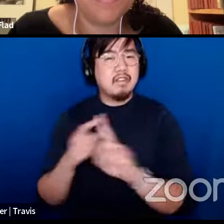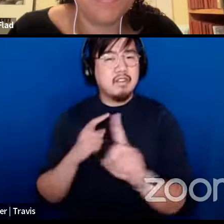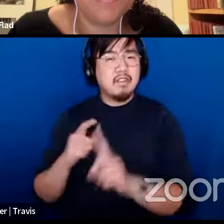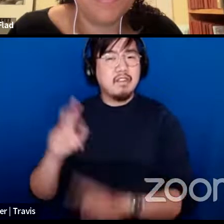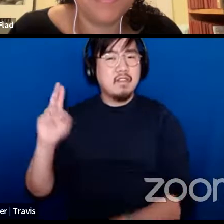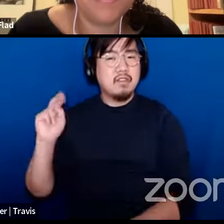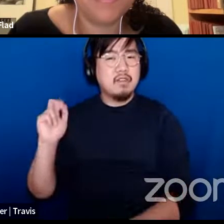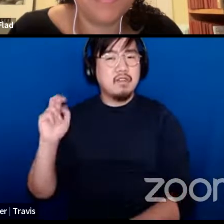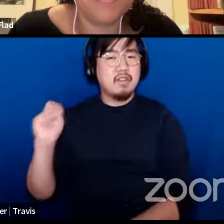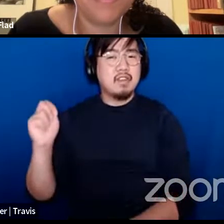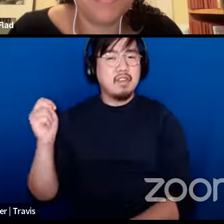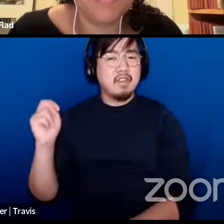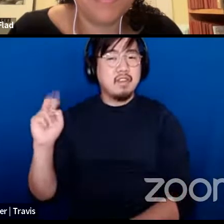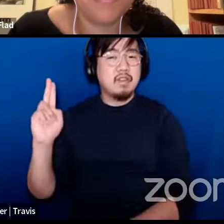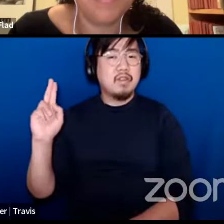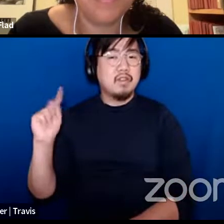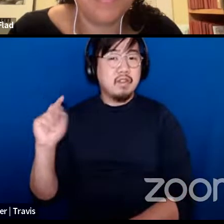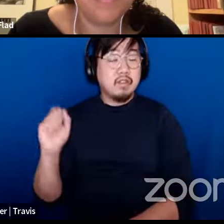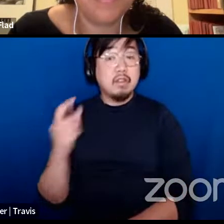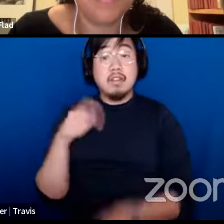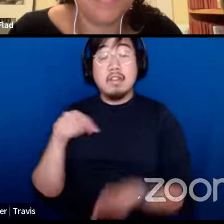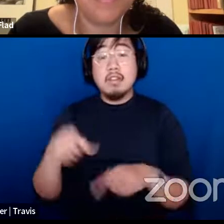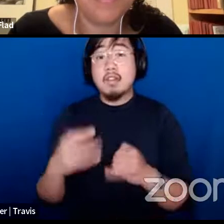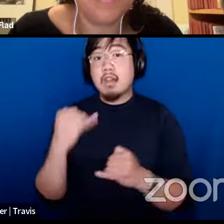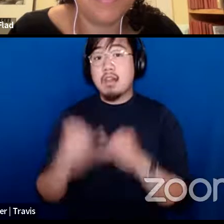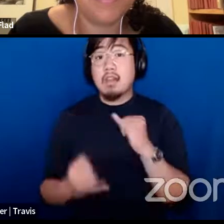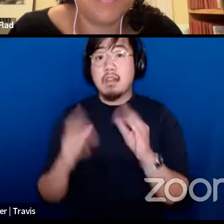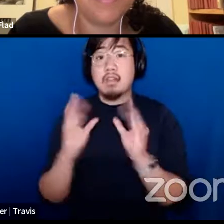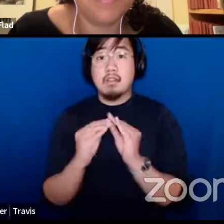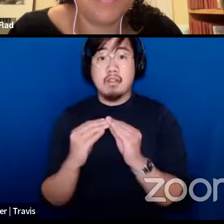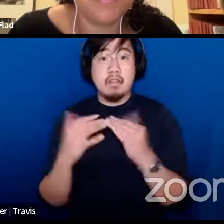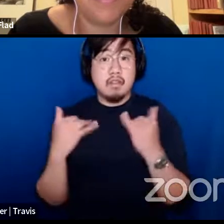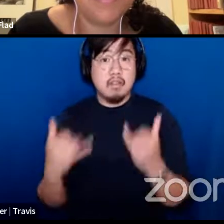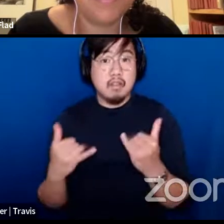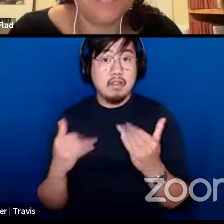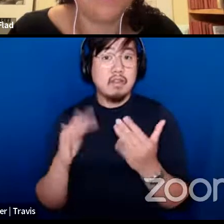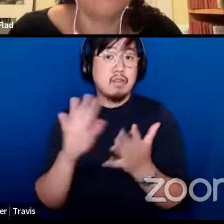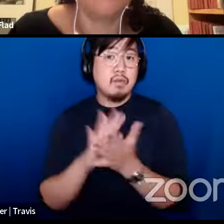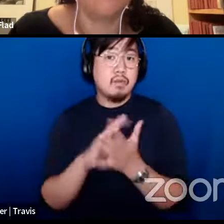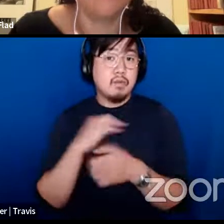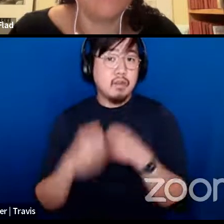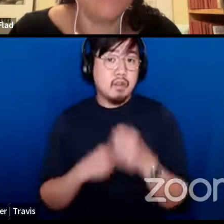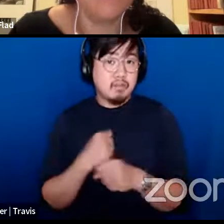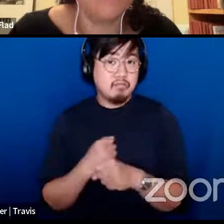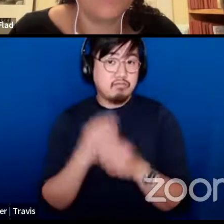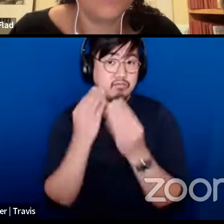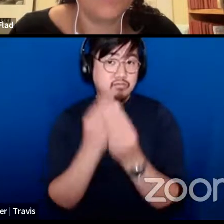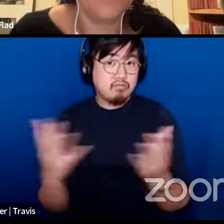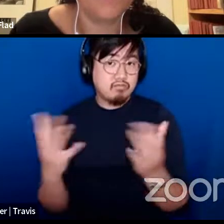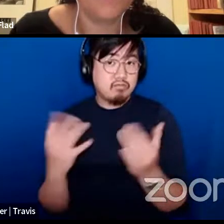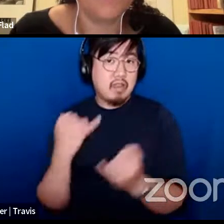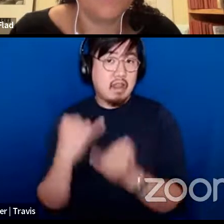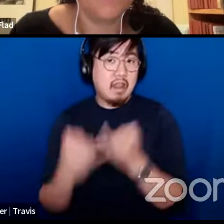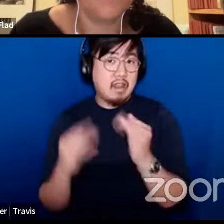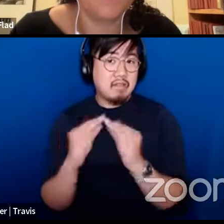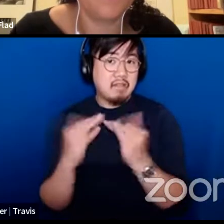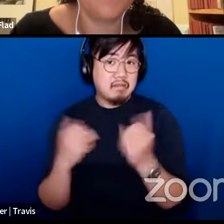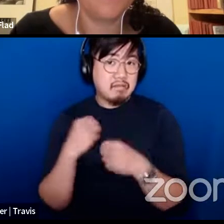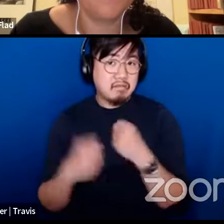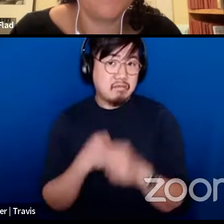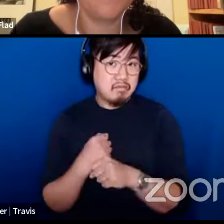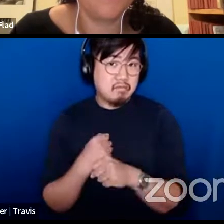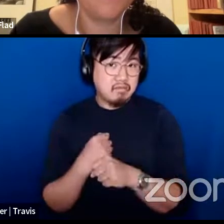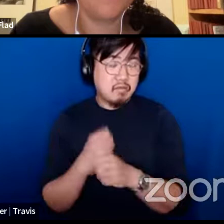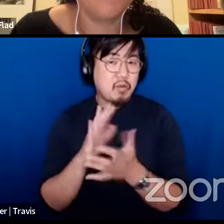And just remember, this will be the last Dharma and Justice Dialogue of this academic year. So we look forward to seeing